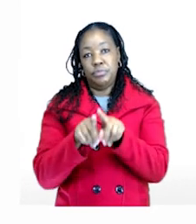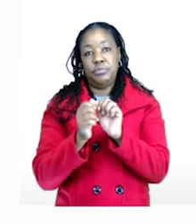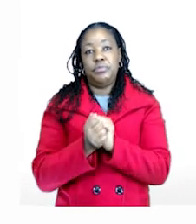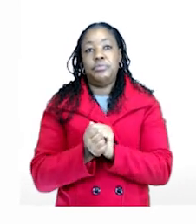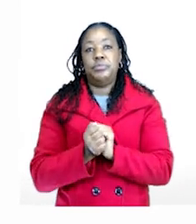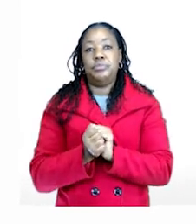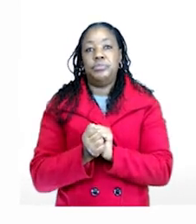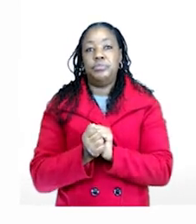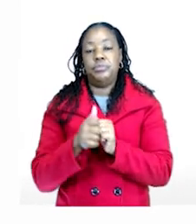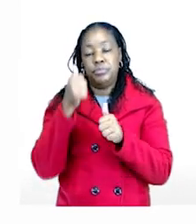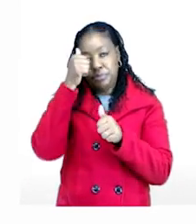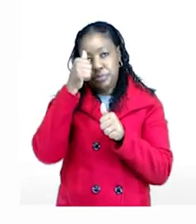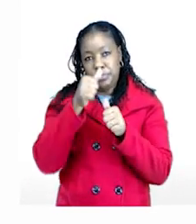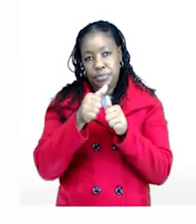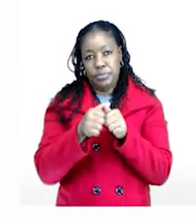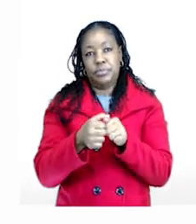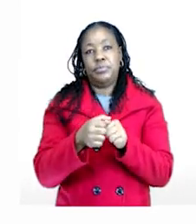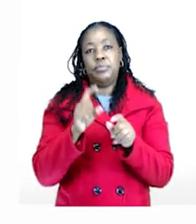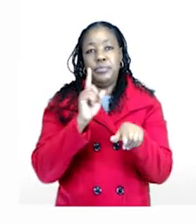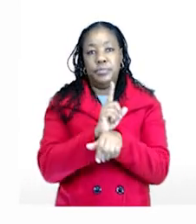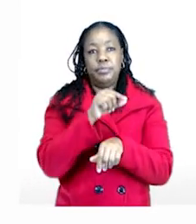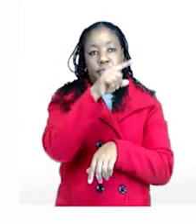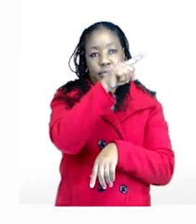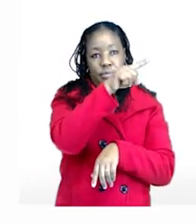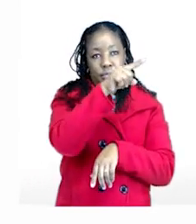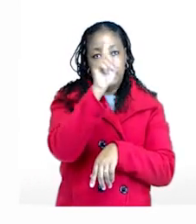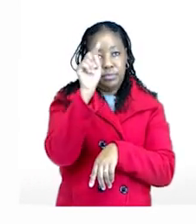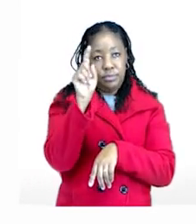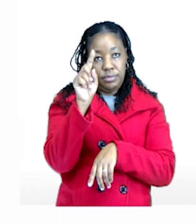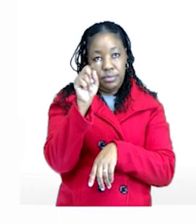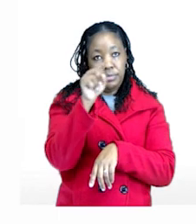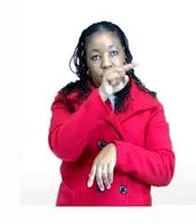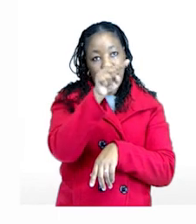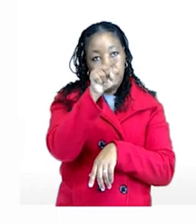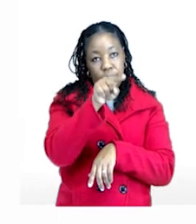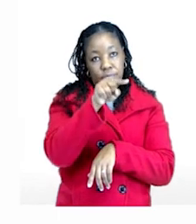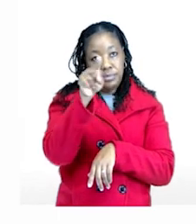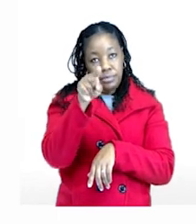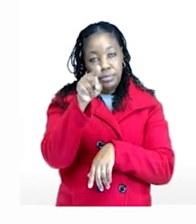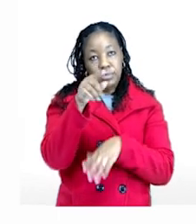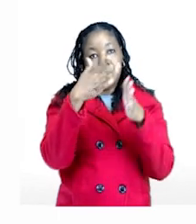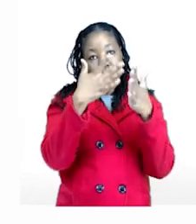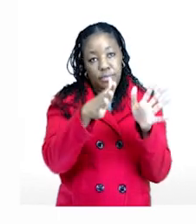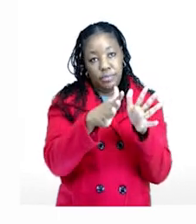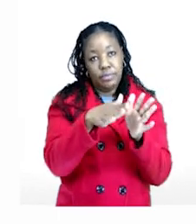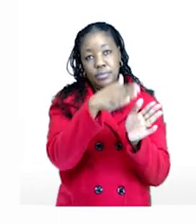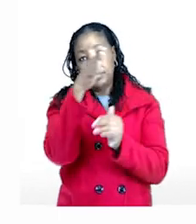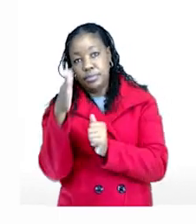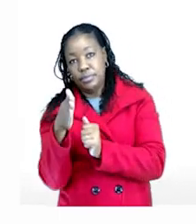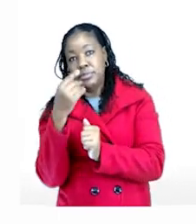is. Remember to trace with your pointer finger on the pattern that has been drawn for